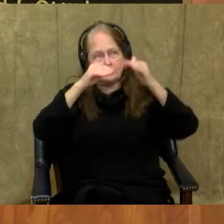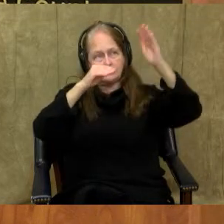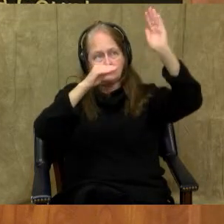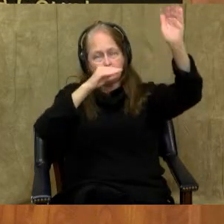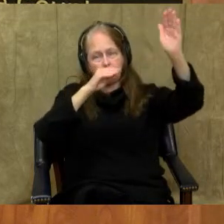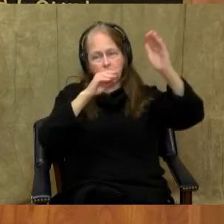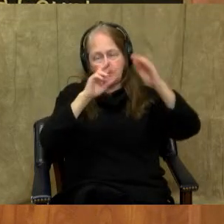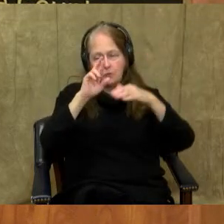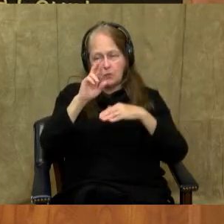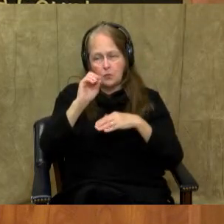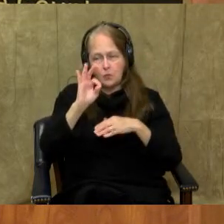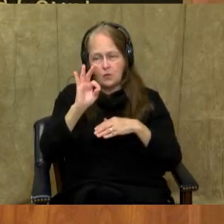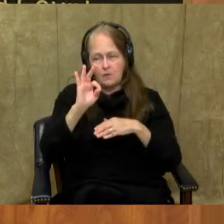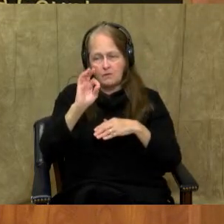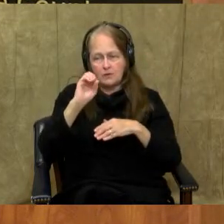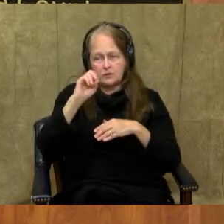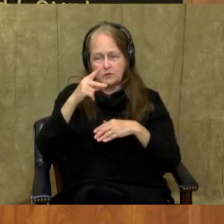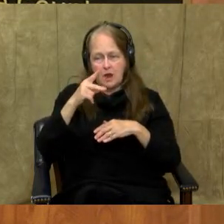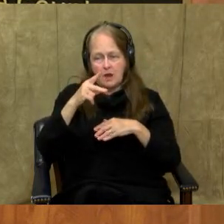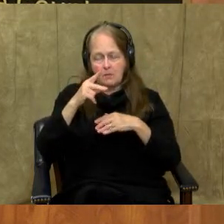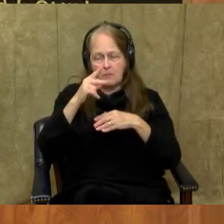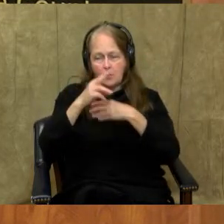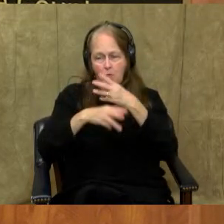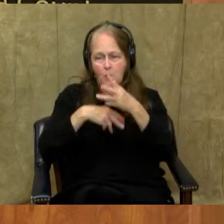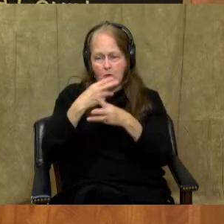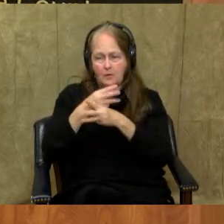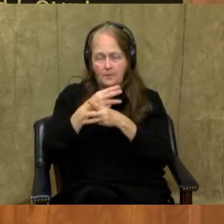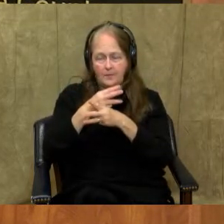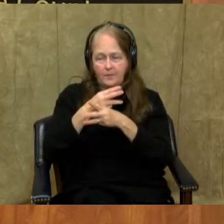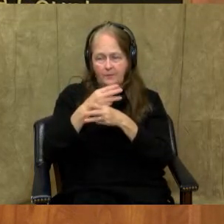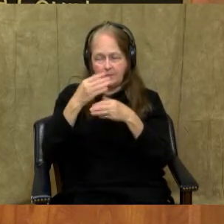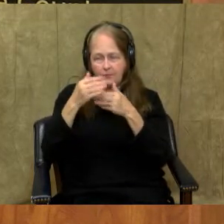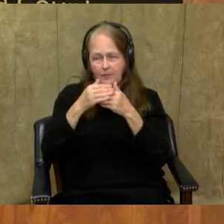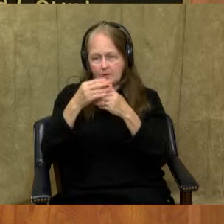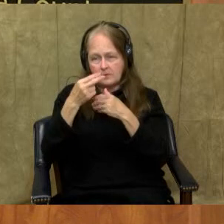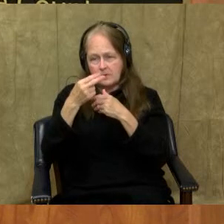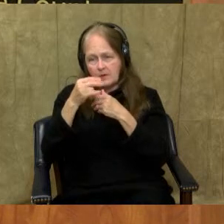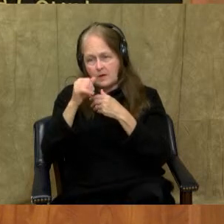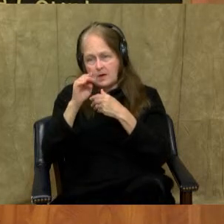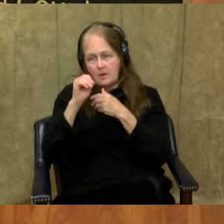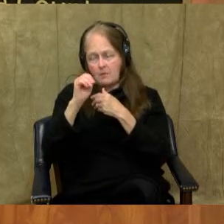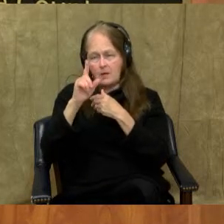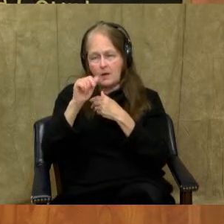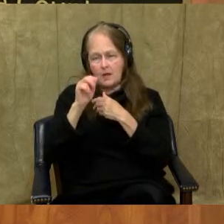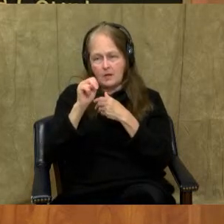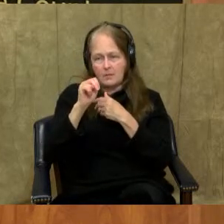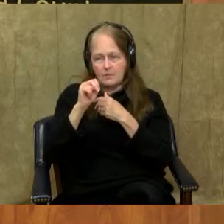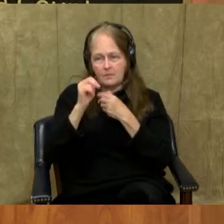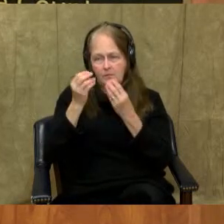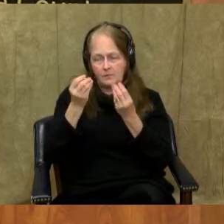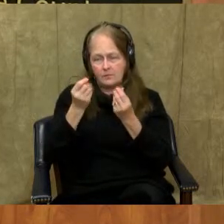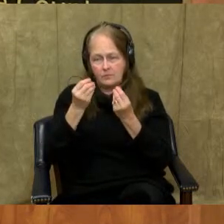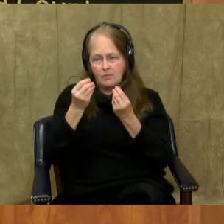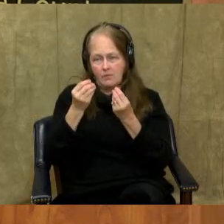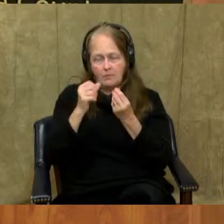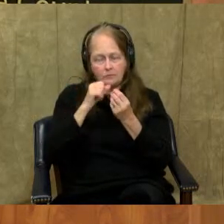called the rooftop of the world. It's just above the Himalaya mountain range. A very arid and dry climate, so not much is done there